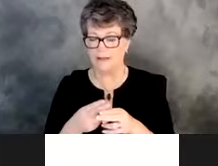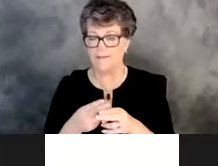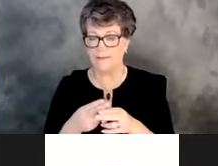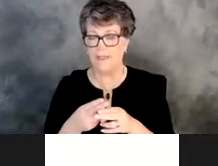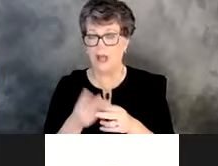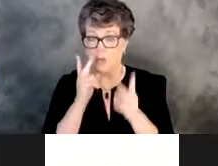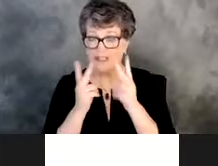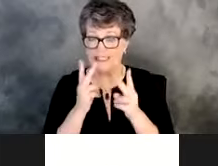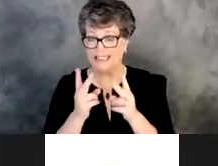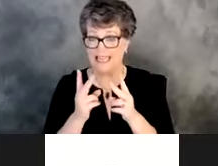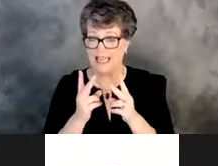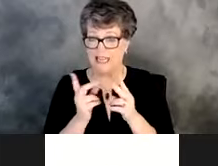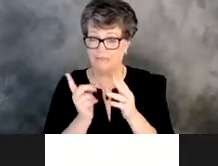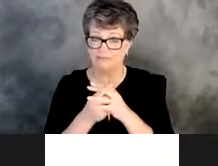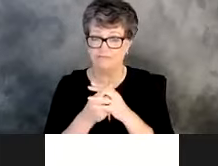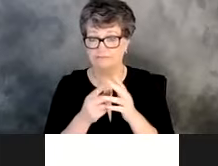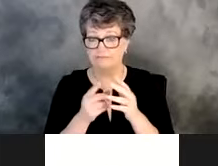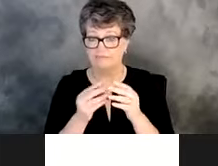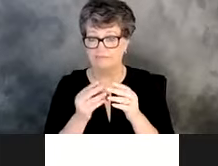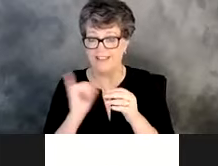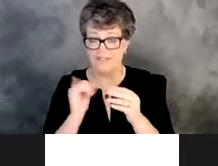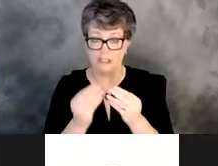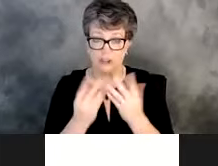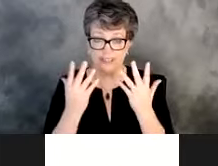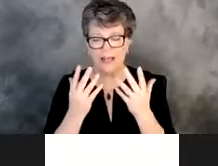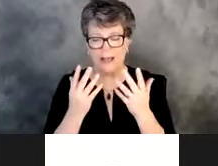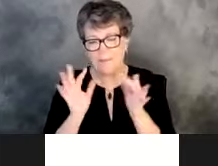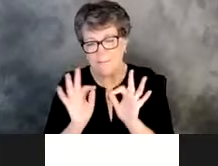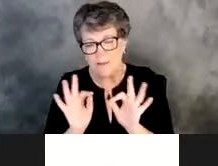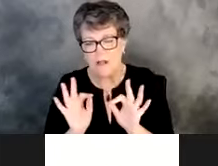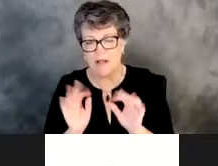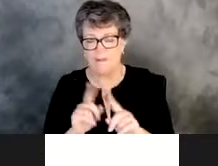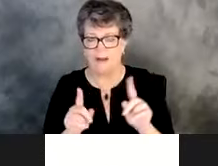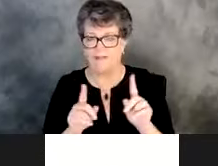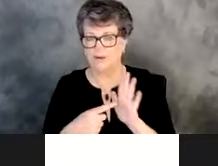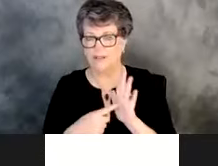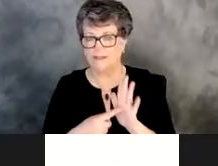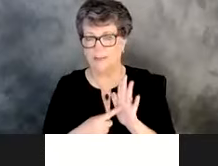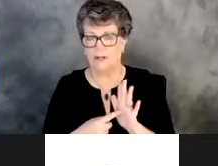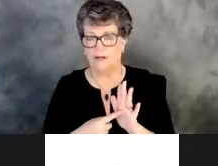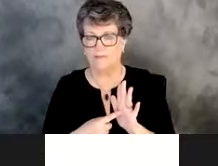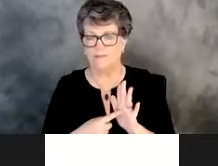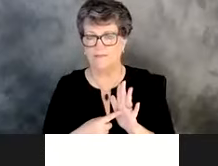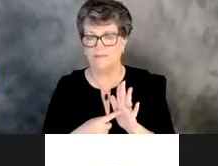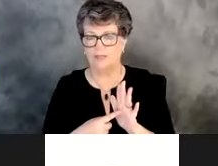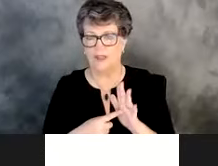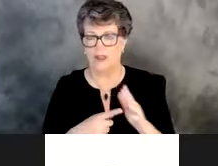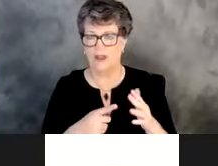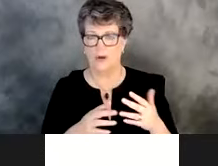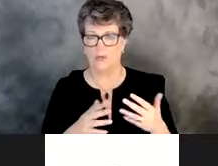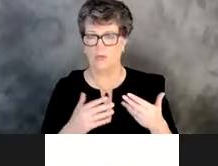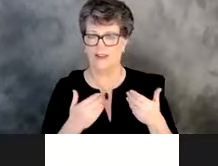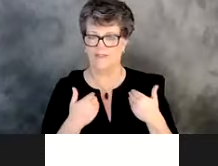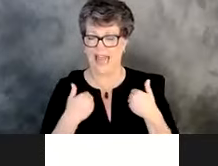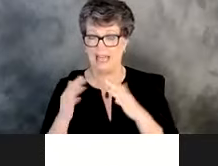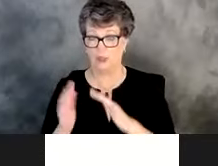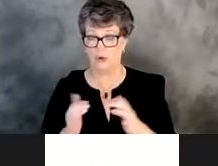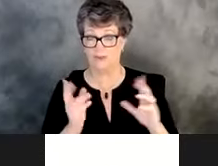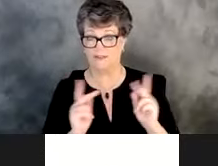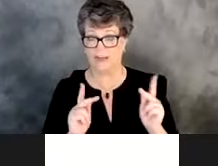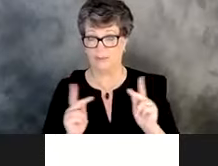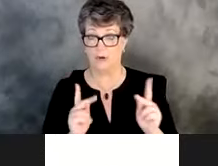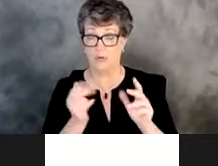breakthrough infections. They're minimal, but for example, we've had groups where everyone has